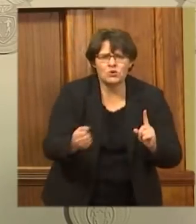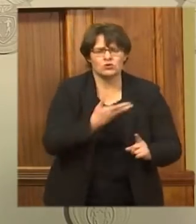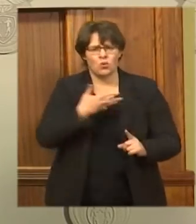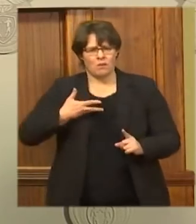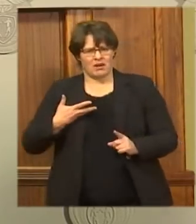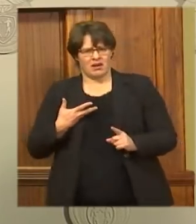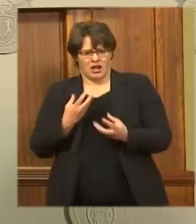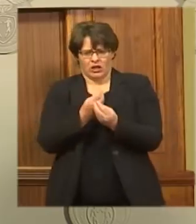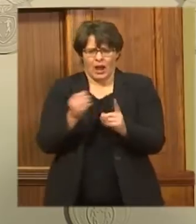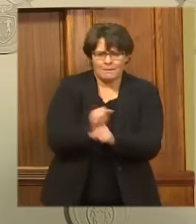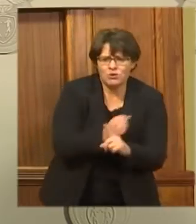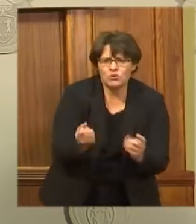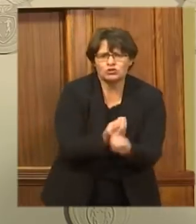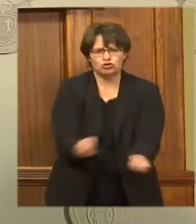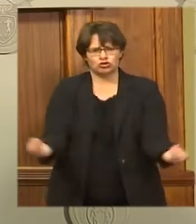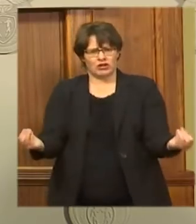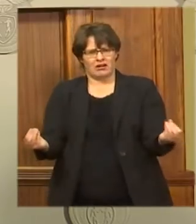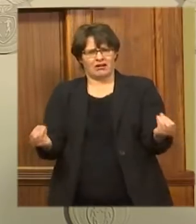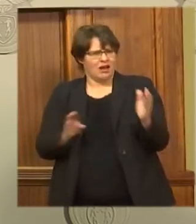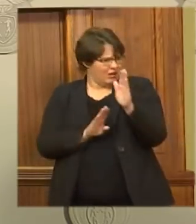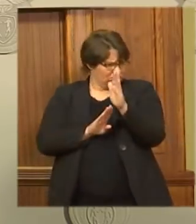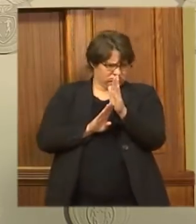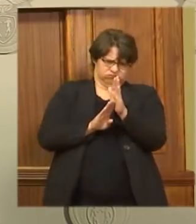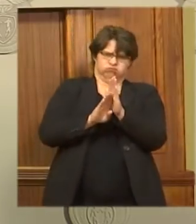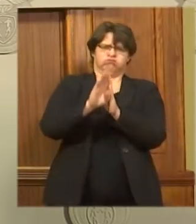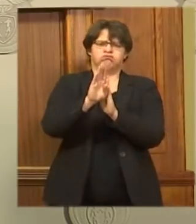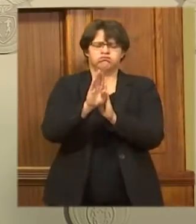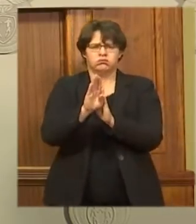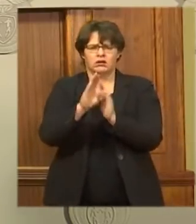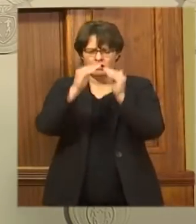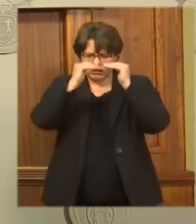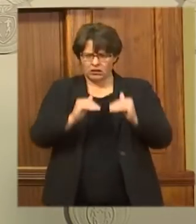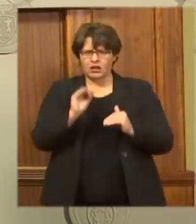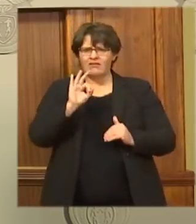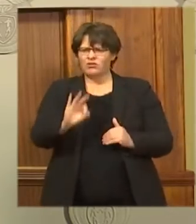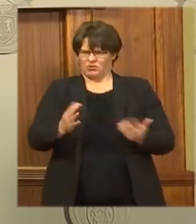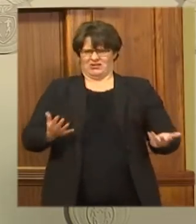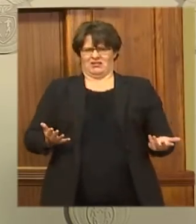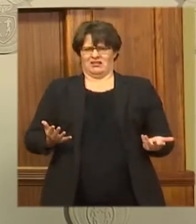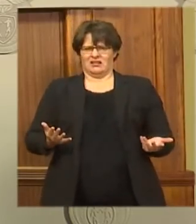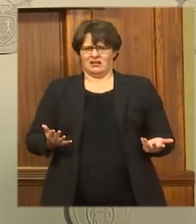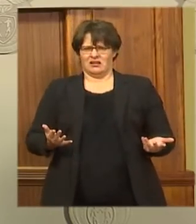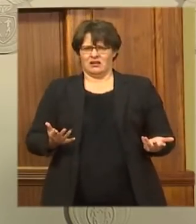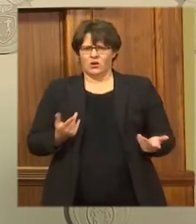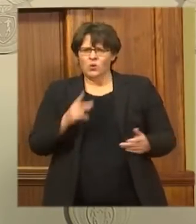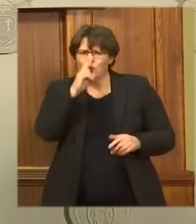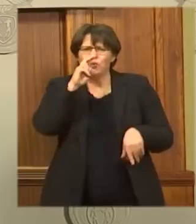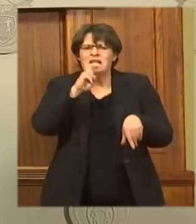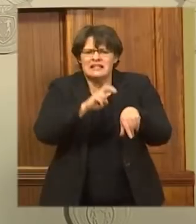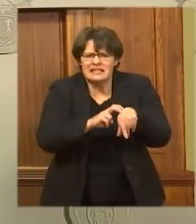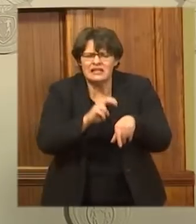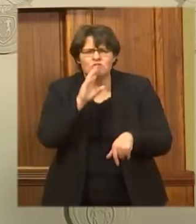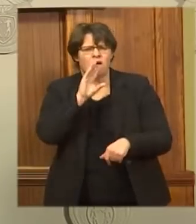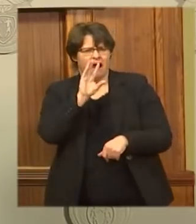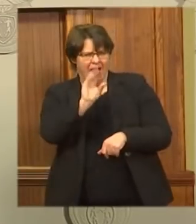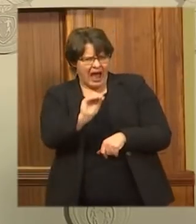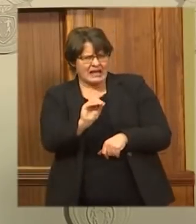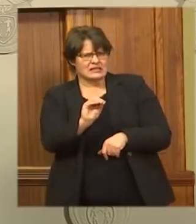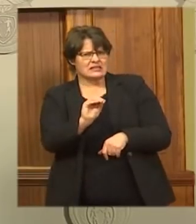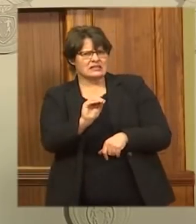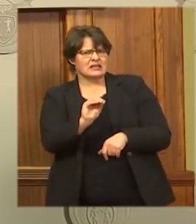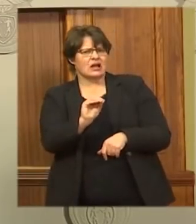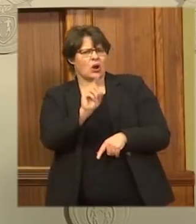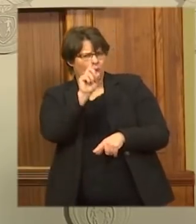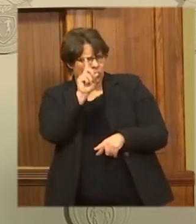and children have also increased dramatically. We need to ask some very